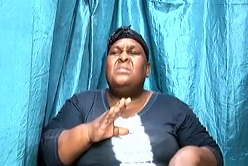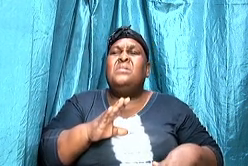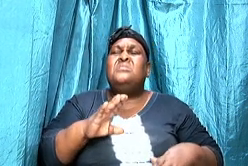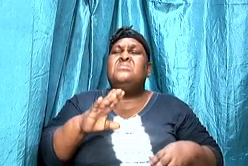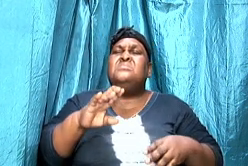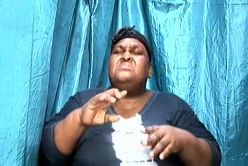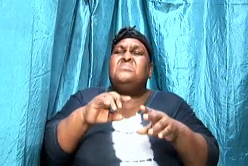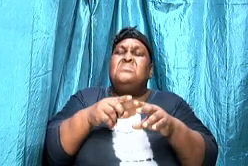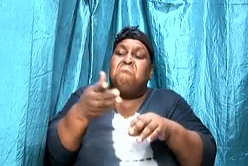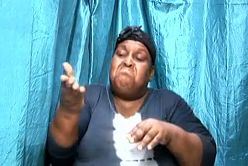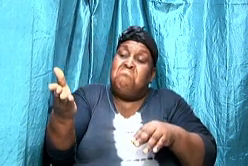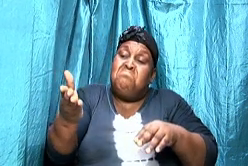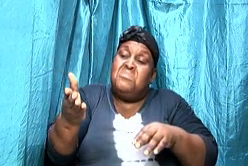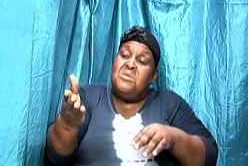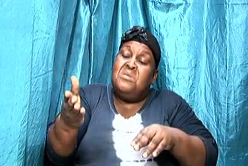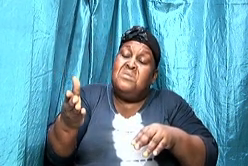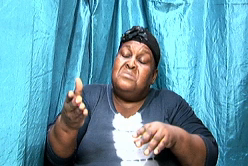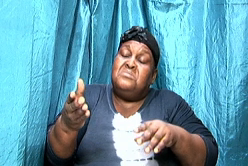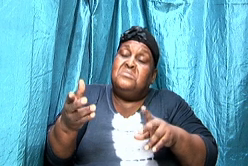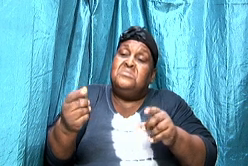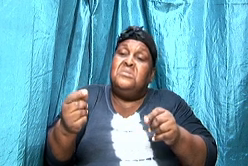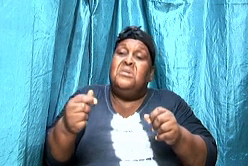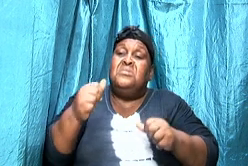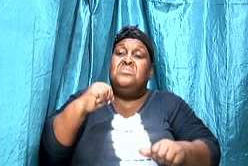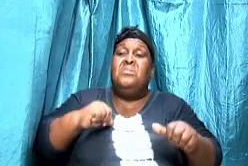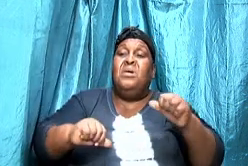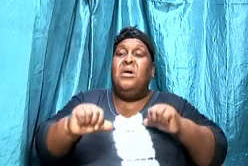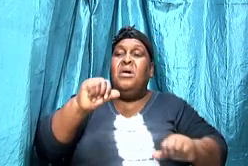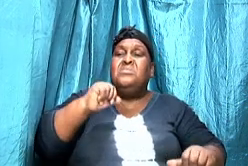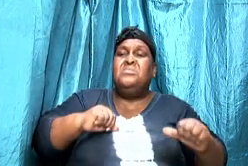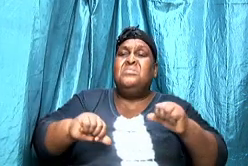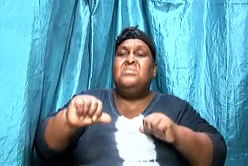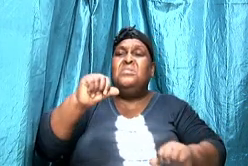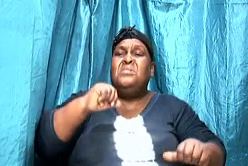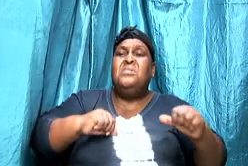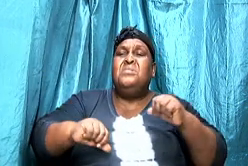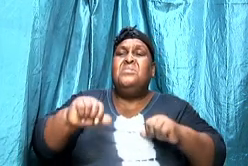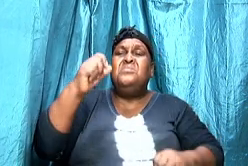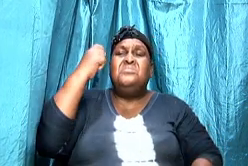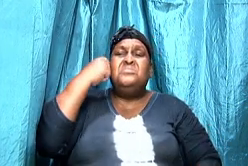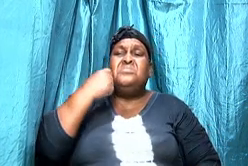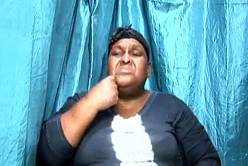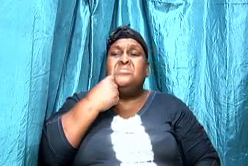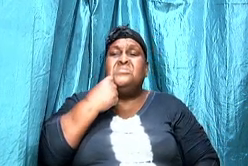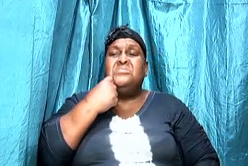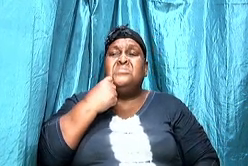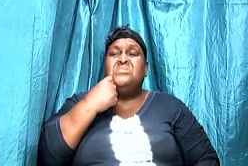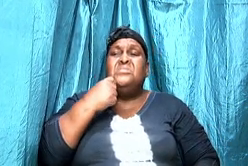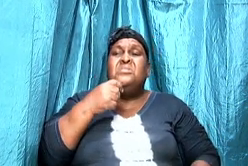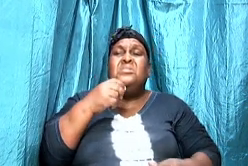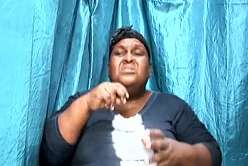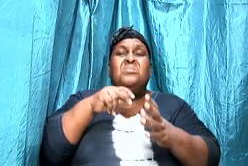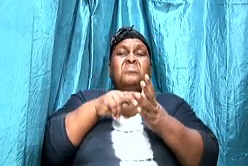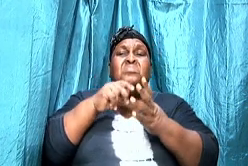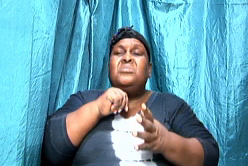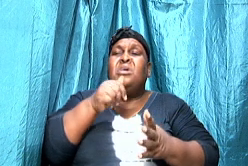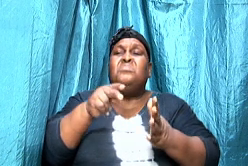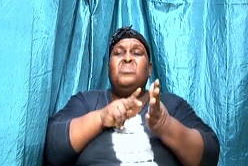sexual impurity, degrading their own body, as it were. This